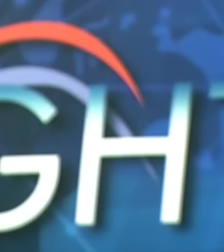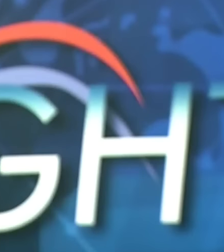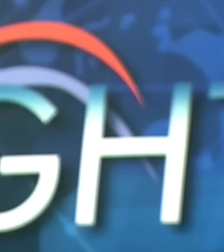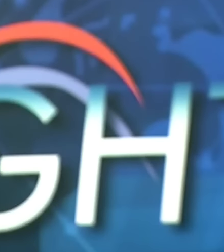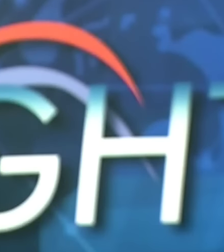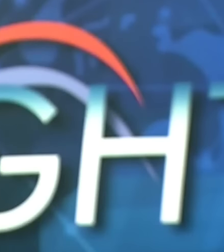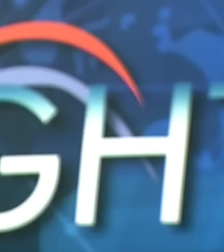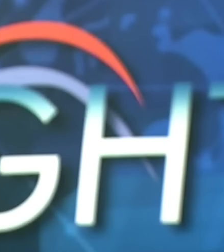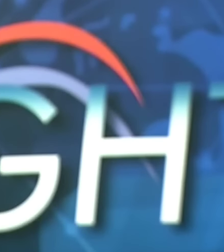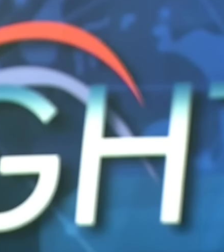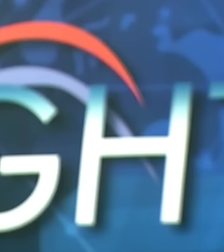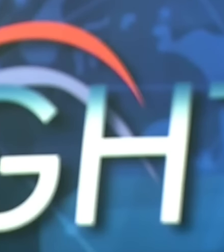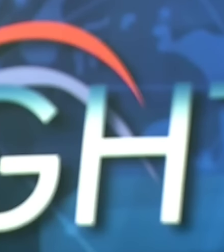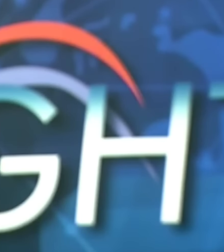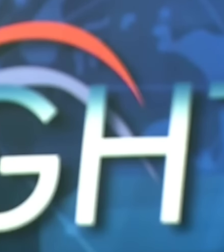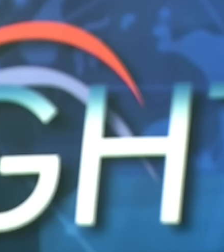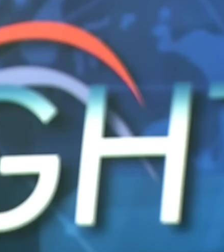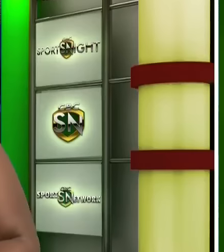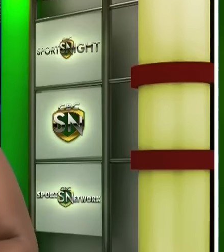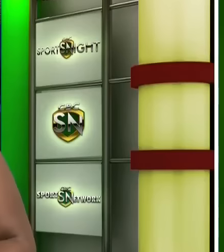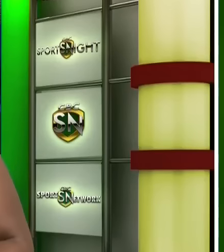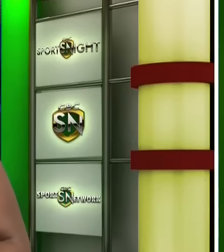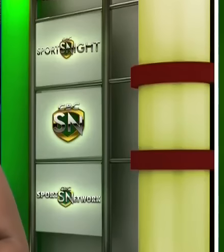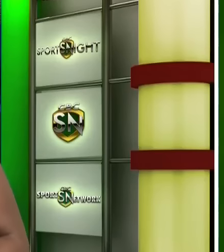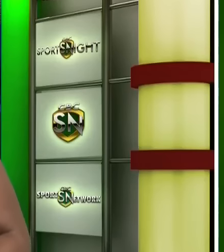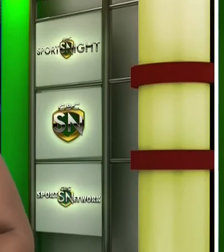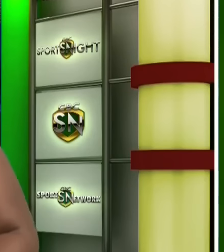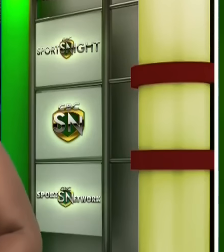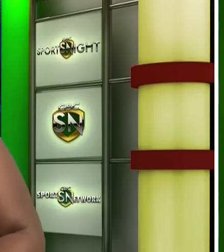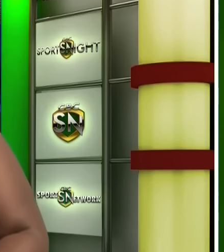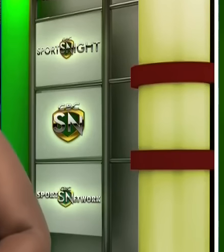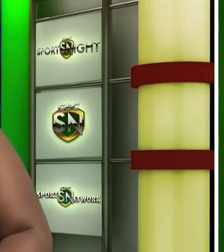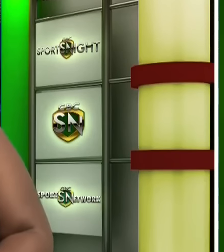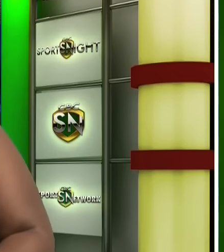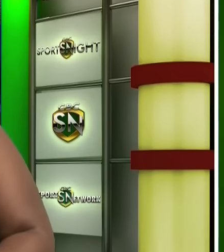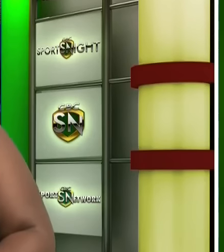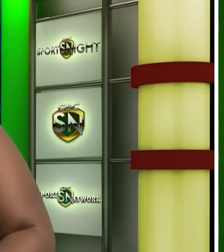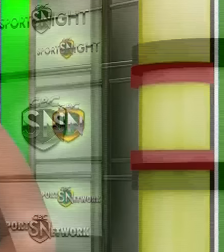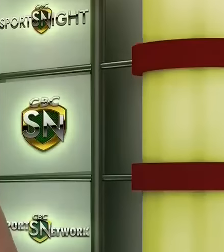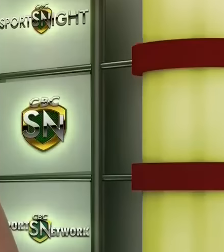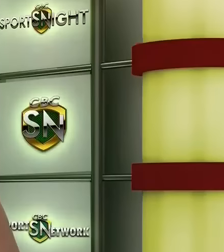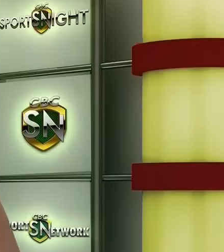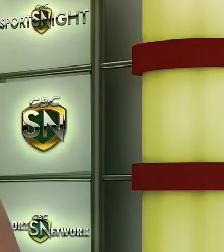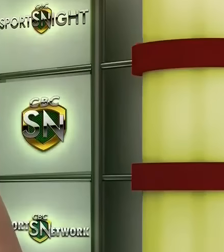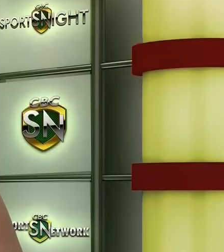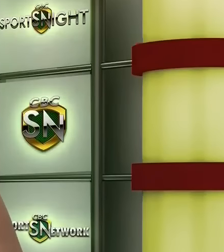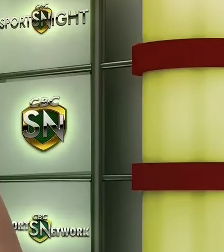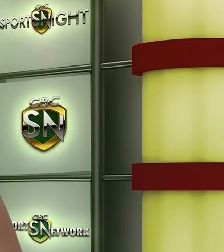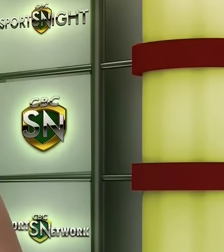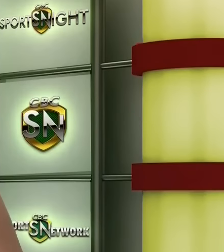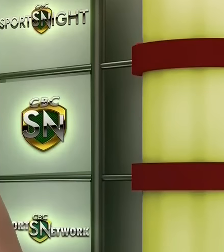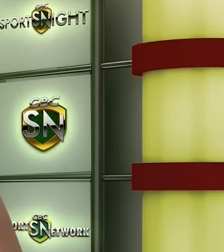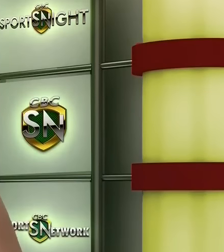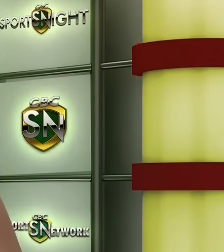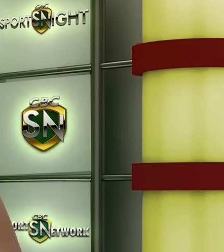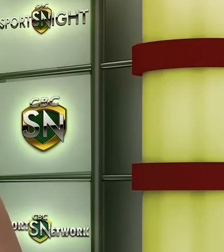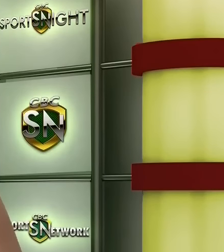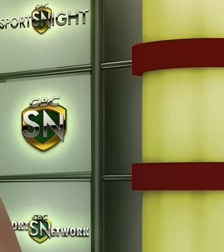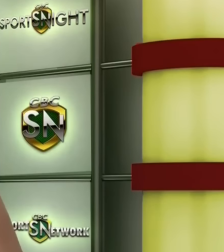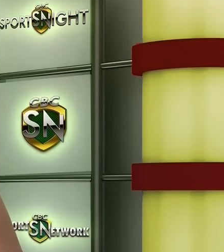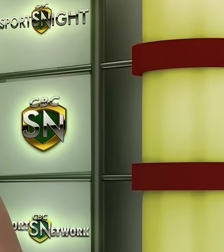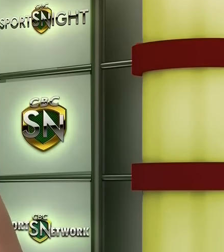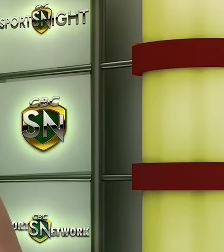Time to welcome Anne-Marie Burke back to the sports studio. And I promised some basketball news. Well, it went down to the wire, but Combermere upset